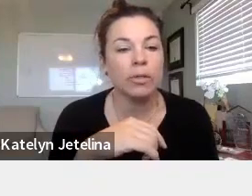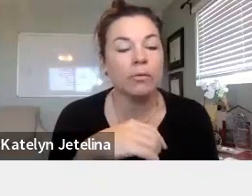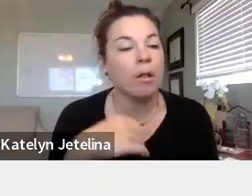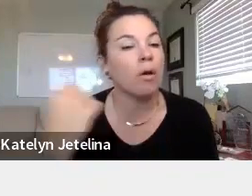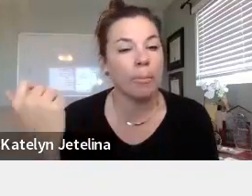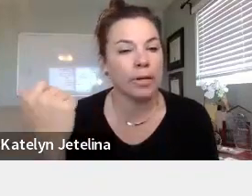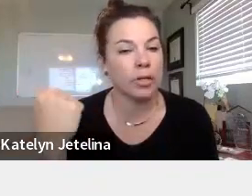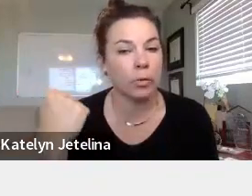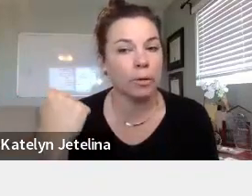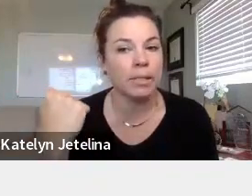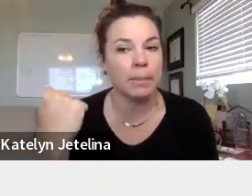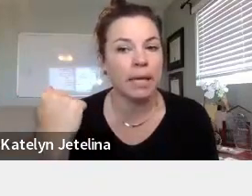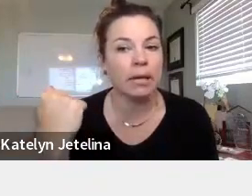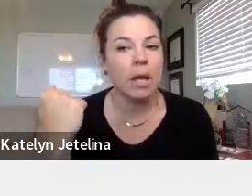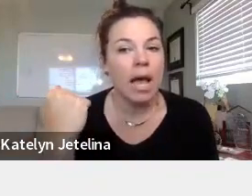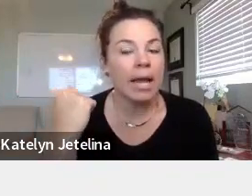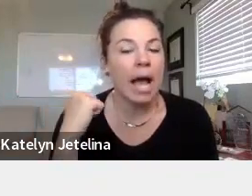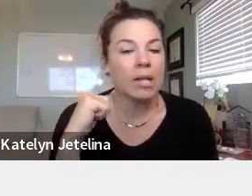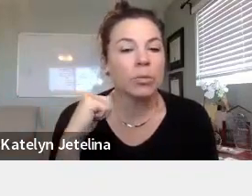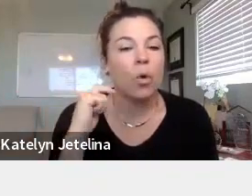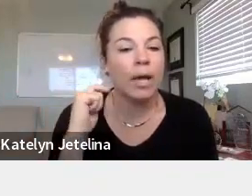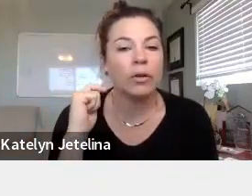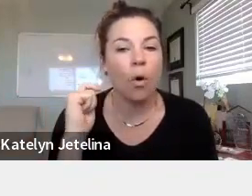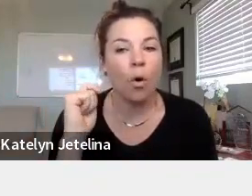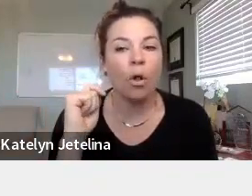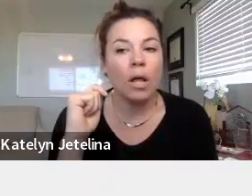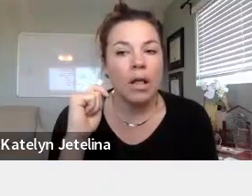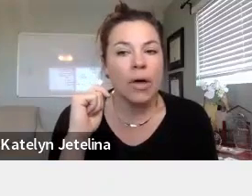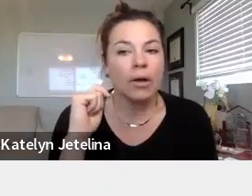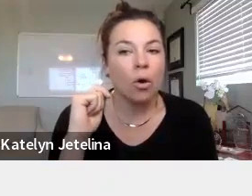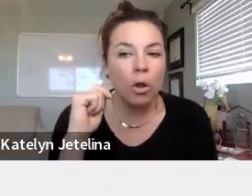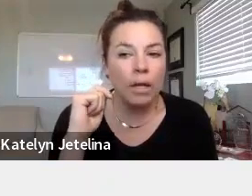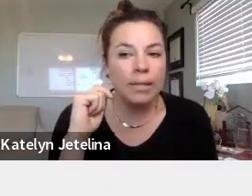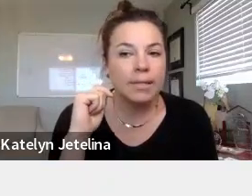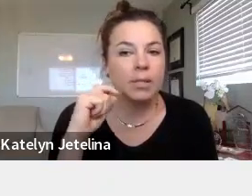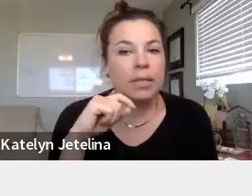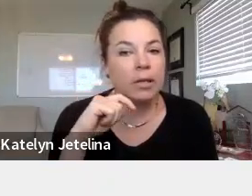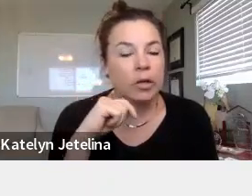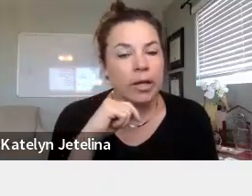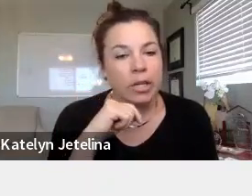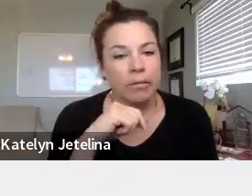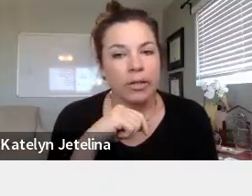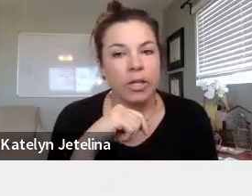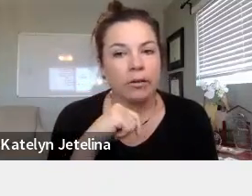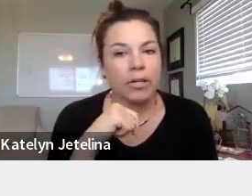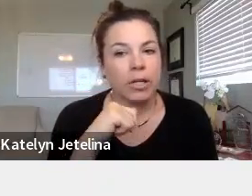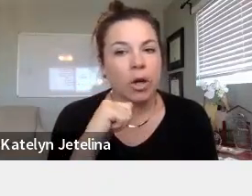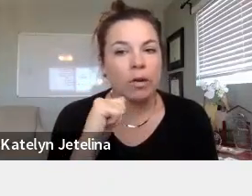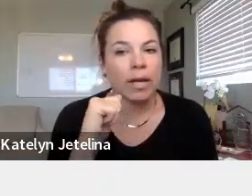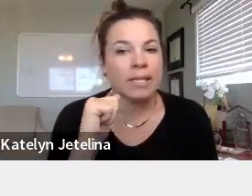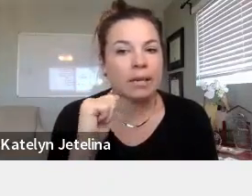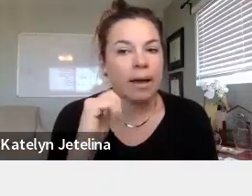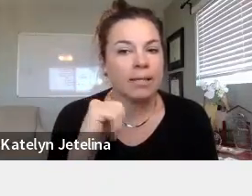NextGen, which is supposed to follow Operation Warp Speed. And it has one goal, That goal is to speed the creation of next